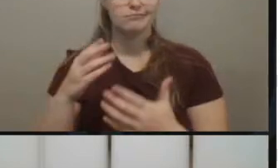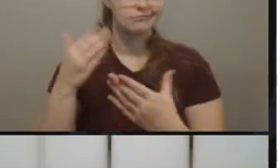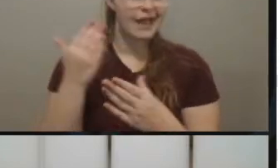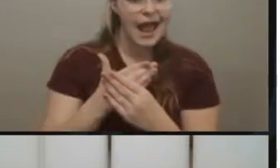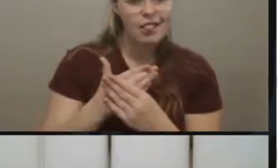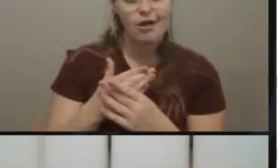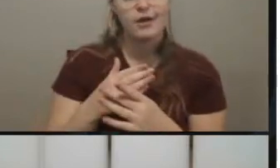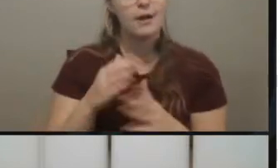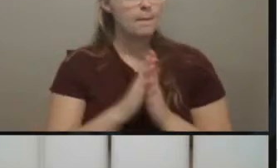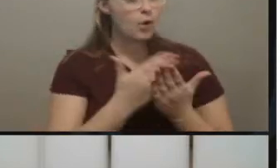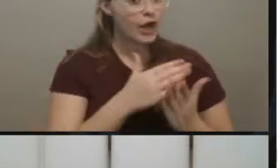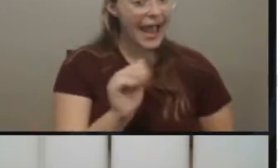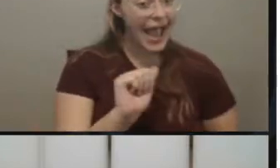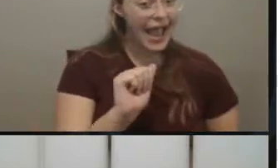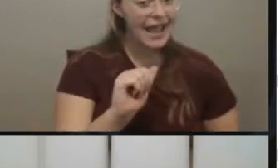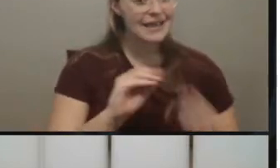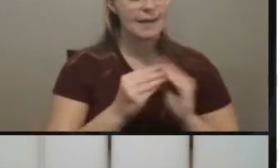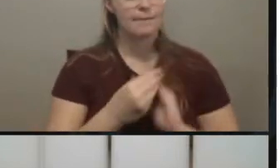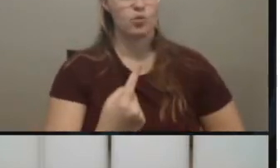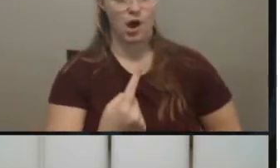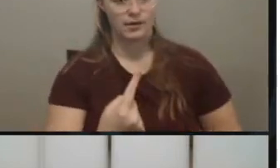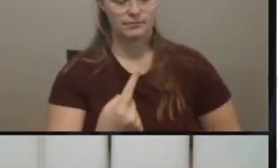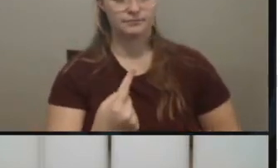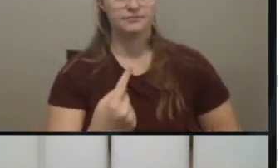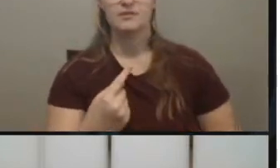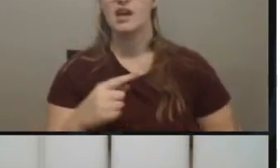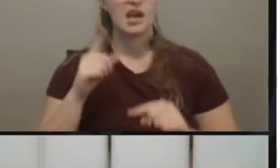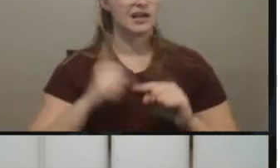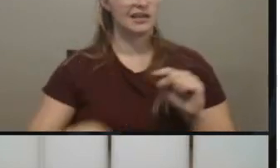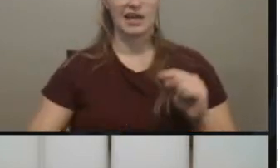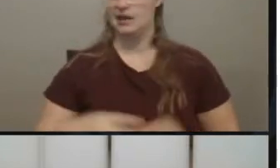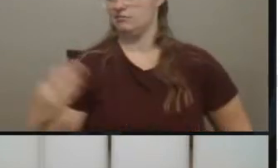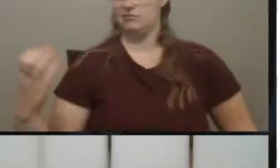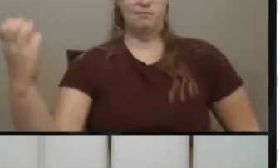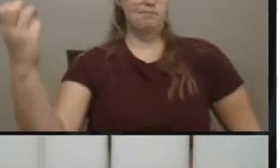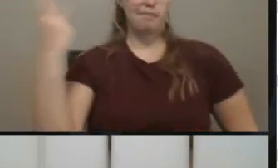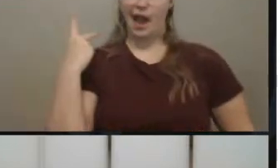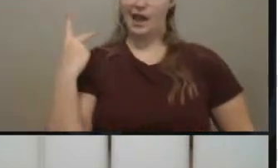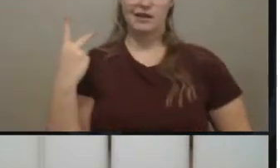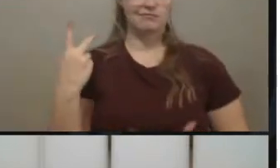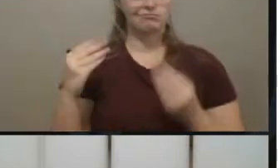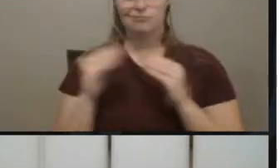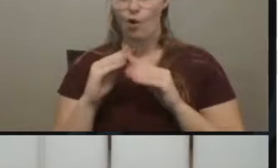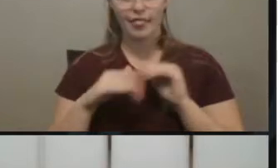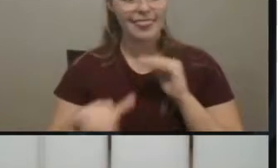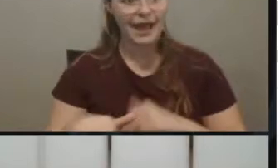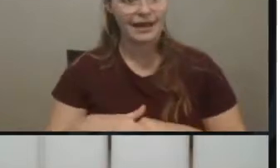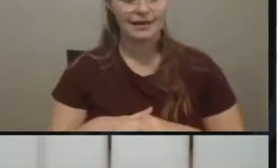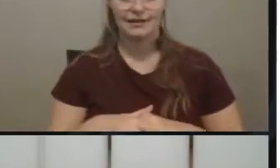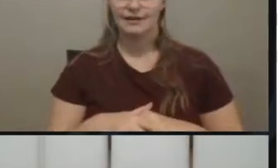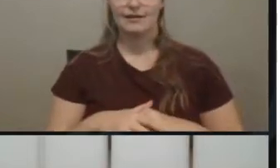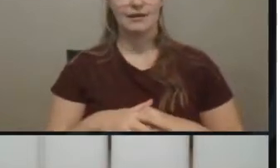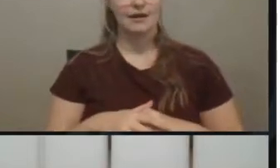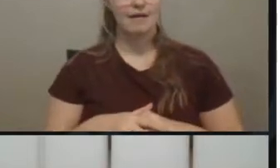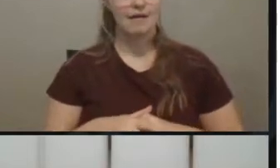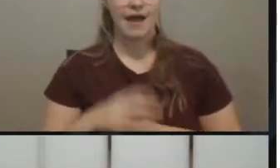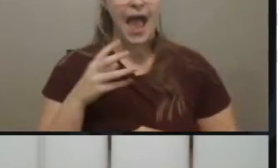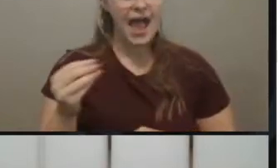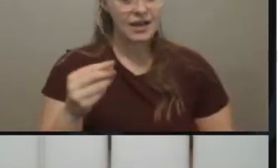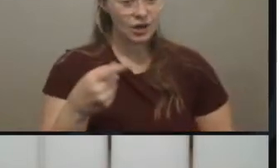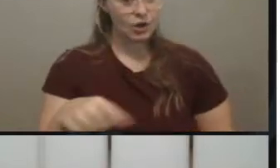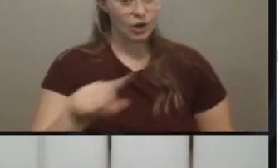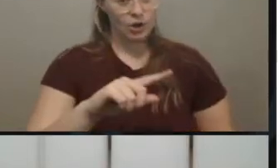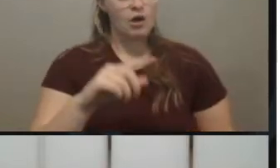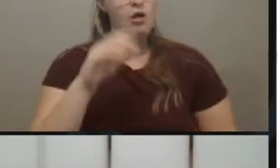A number 1. One can't go back further than that to points of origin. And you're looking